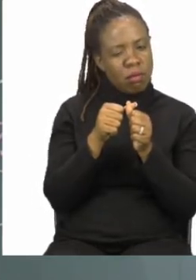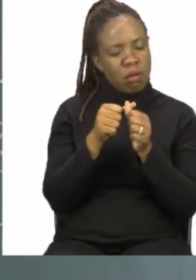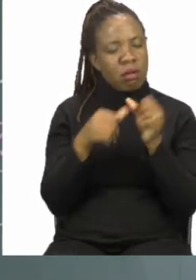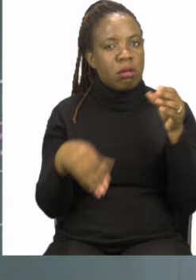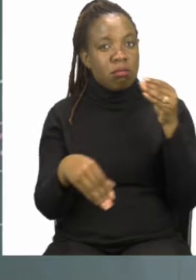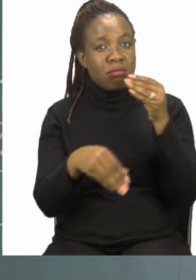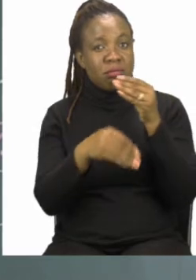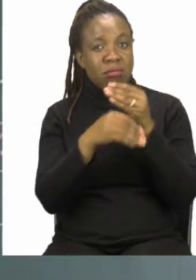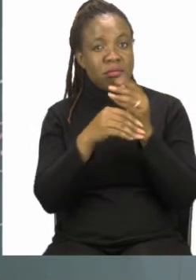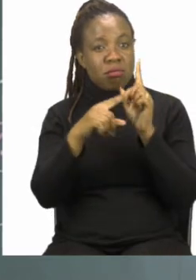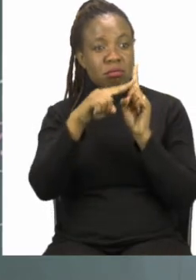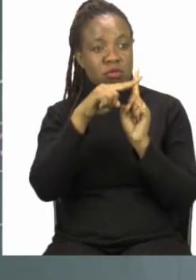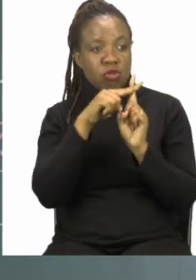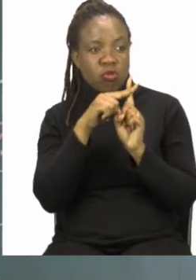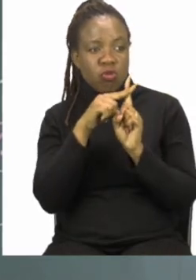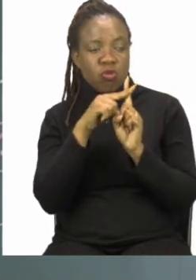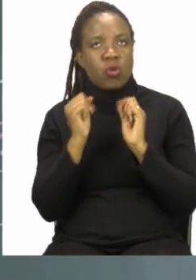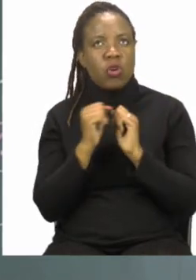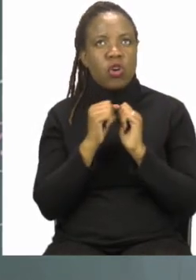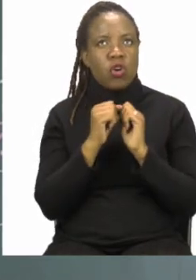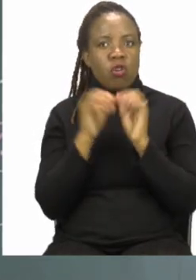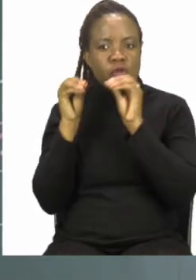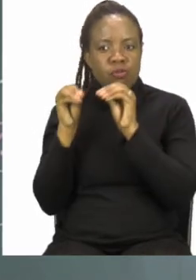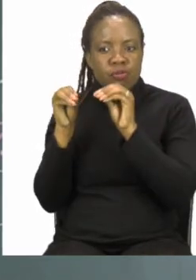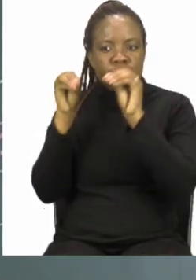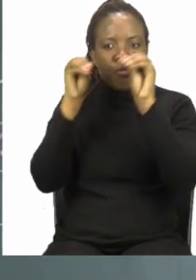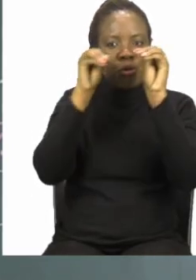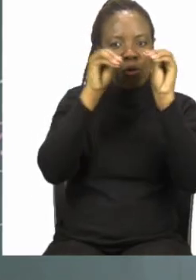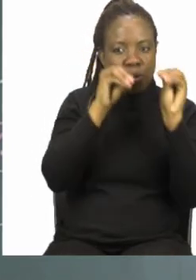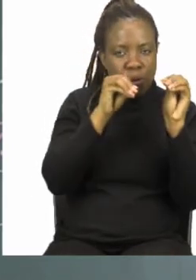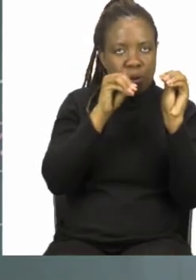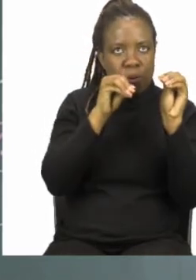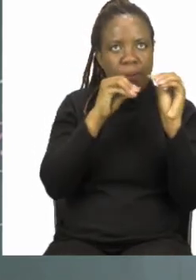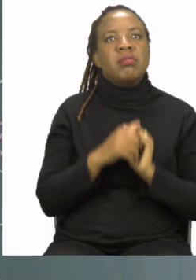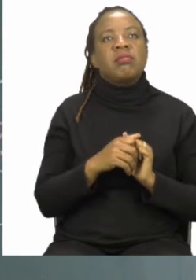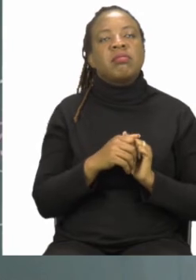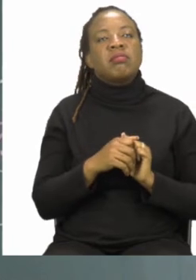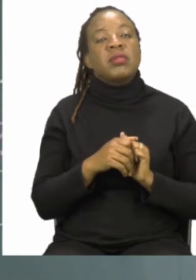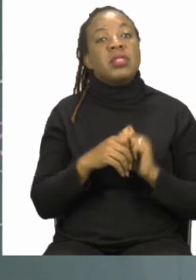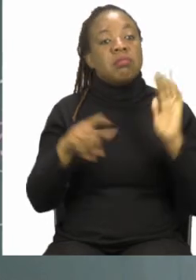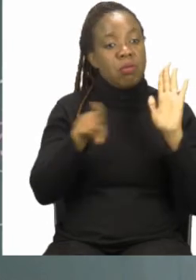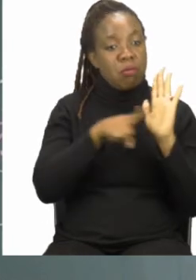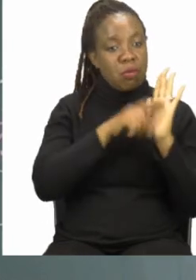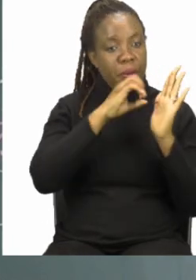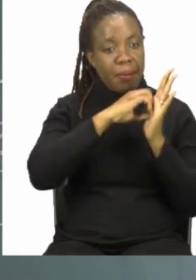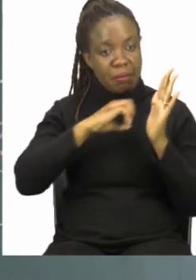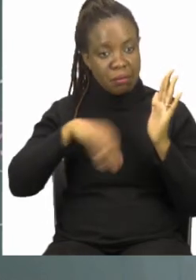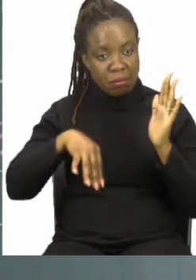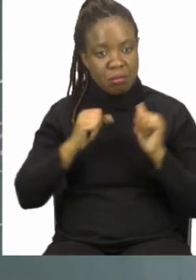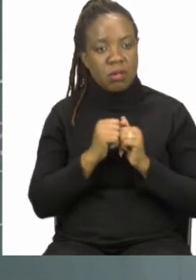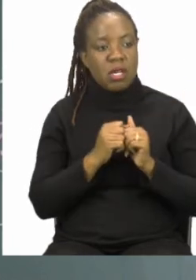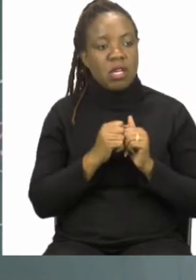carrying on. But if we are subtracting, it's the method of borrowing if we don't have